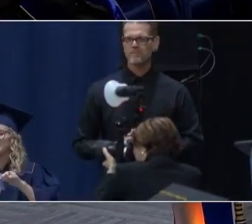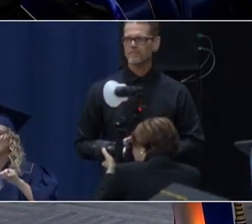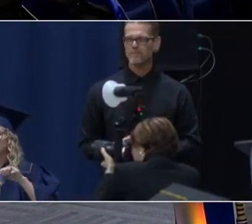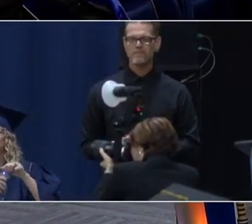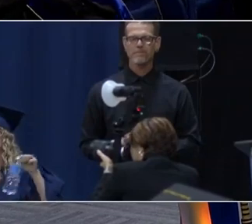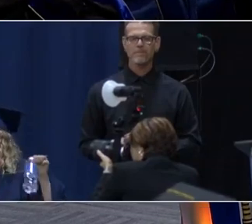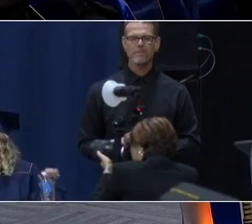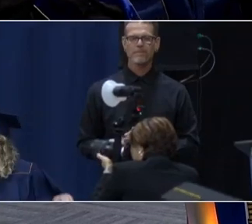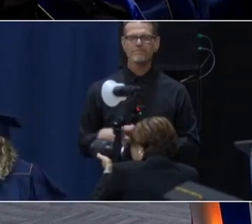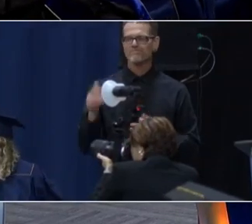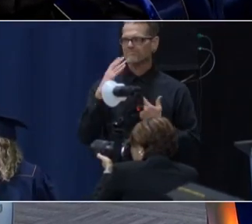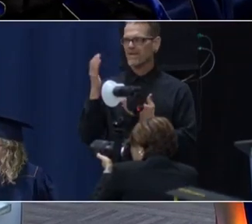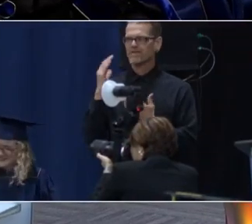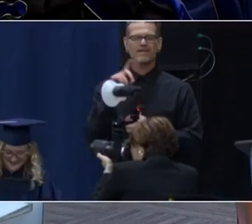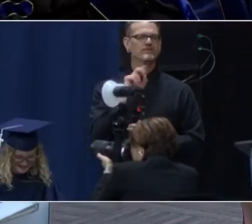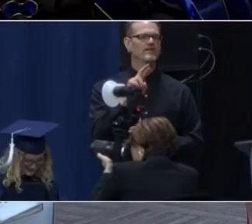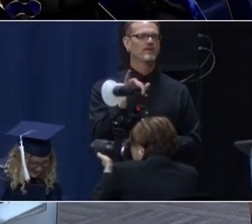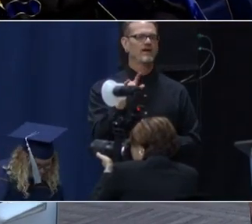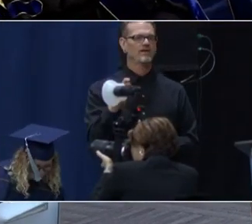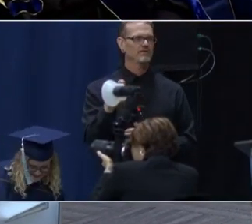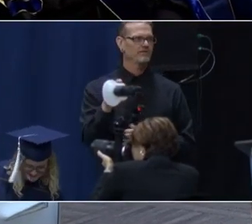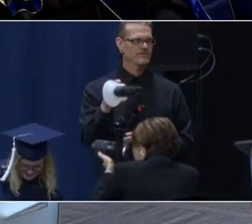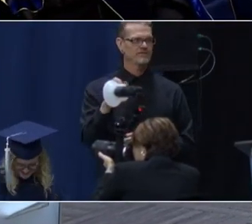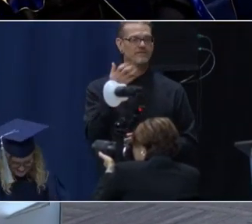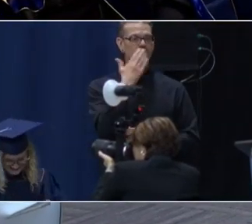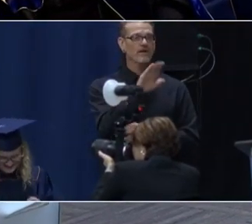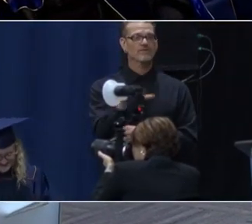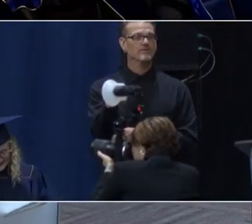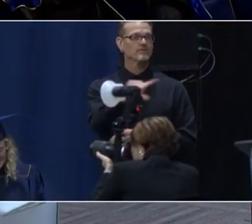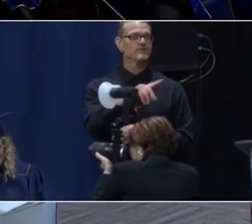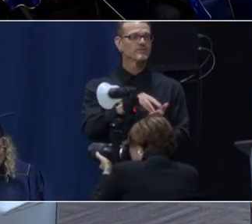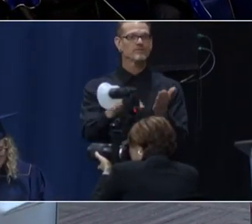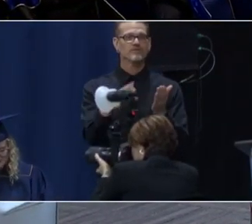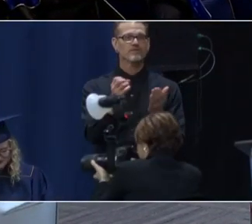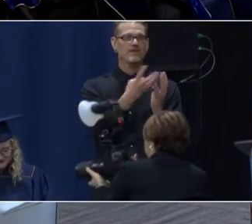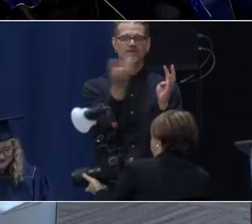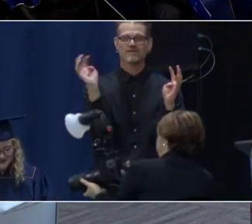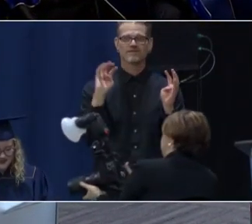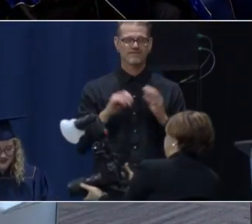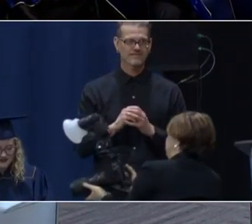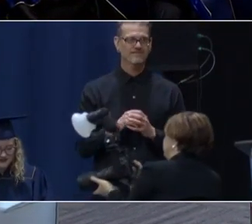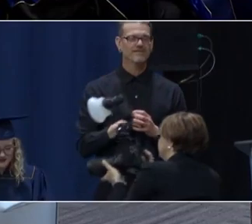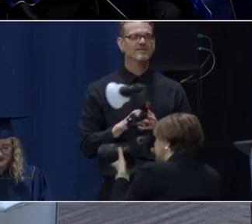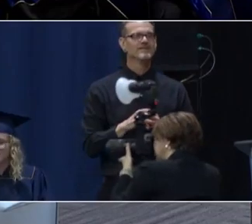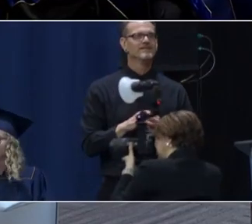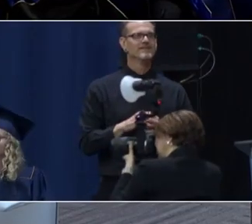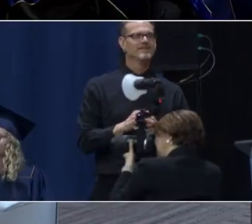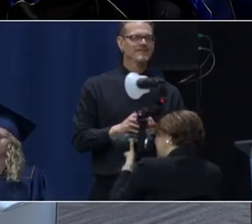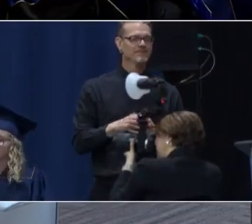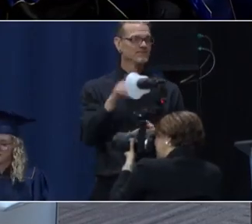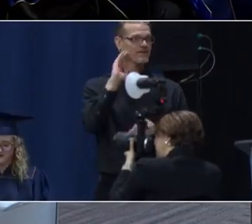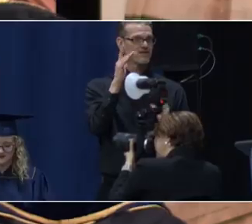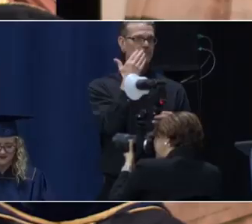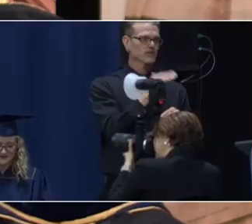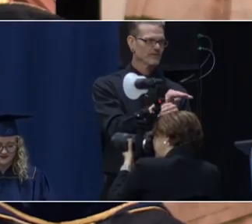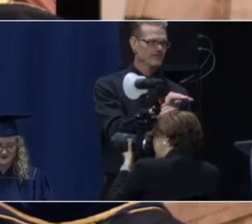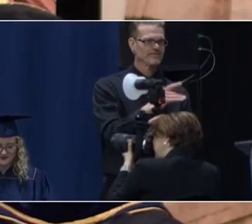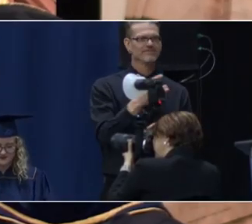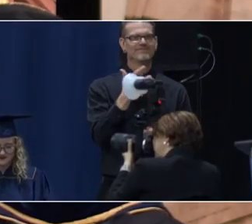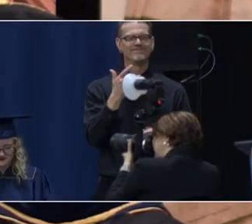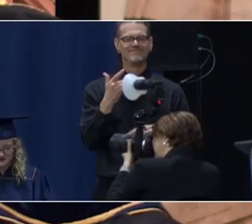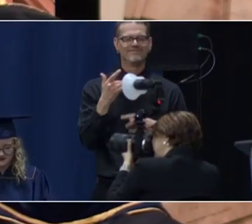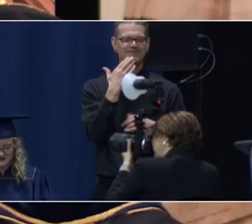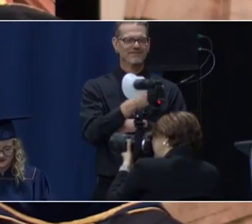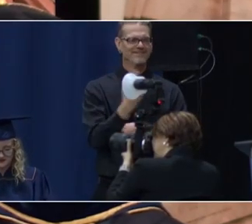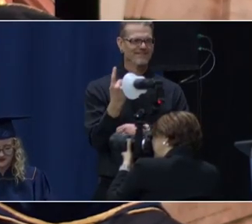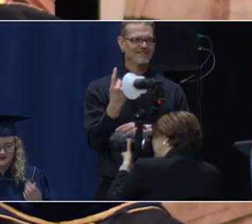Well, thank you, Dr. Iyer, and good afternoon, graduates and guests. Buenas tardes y bienvenidos.